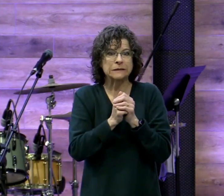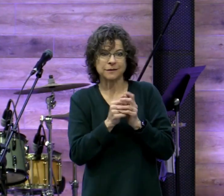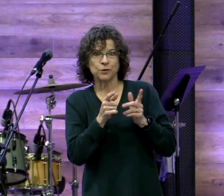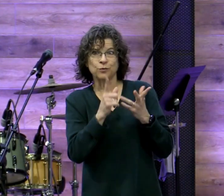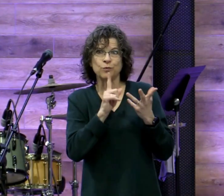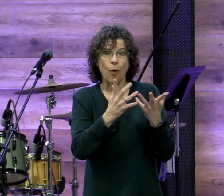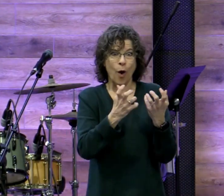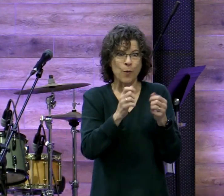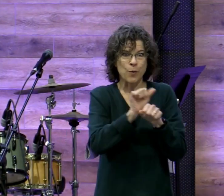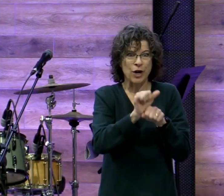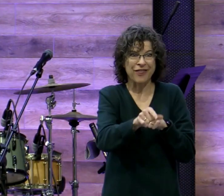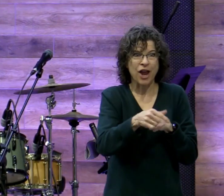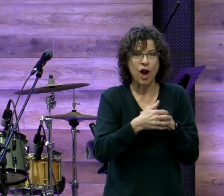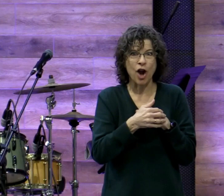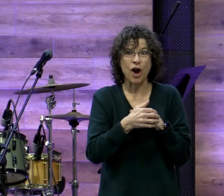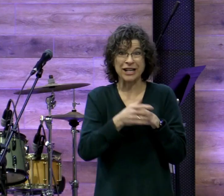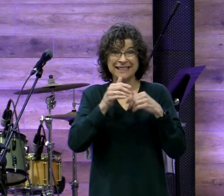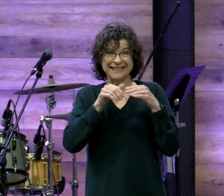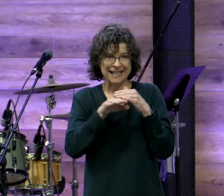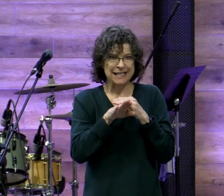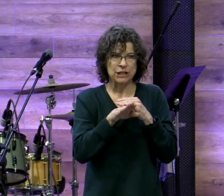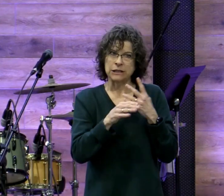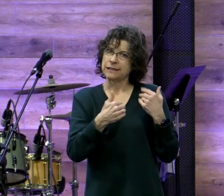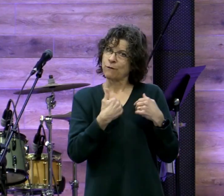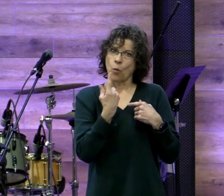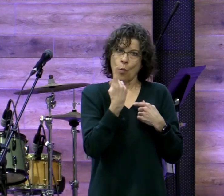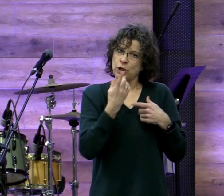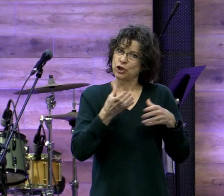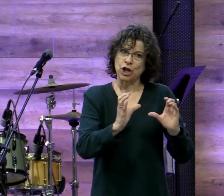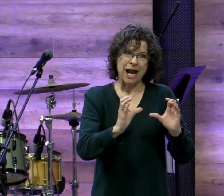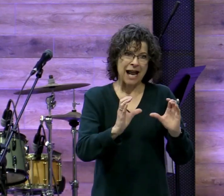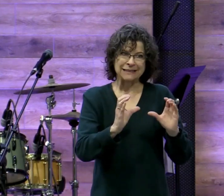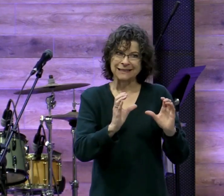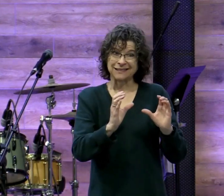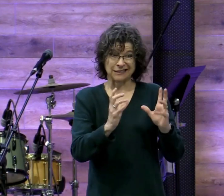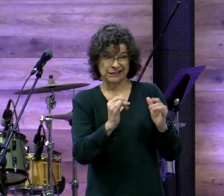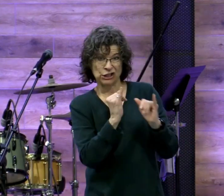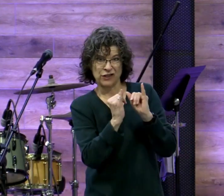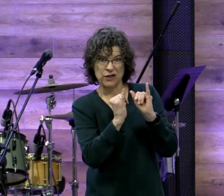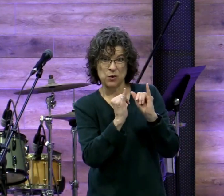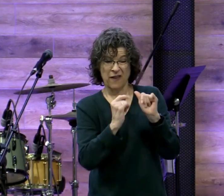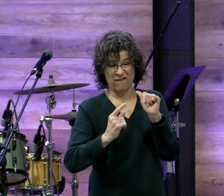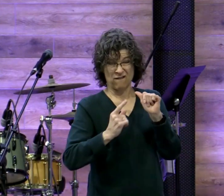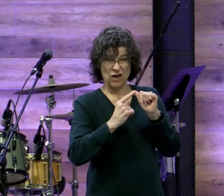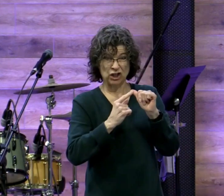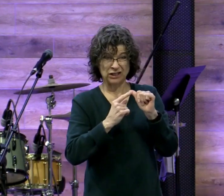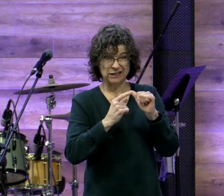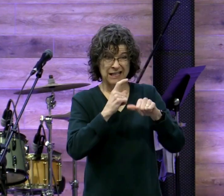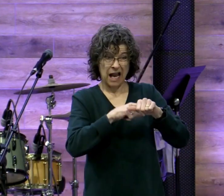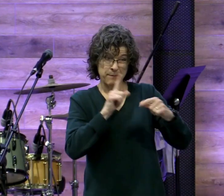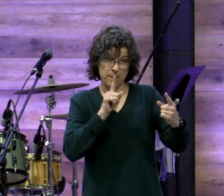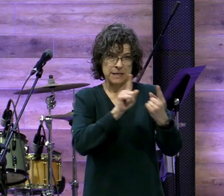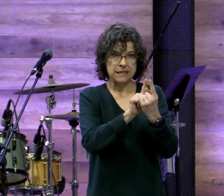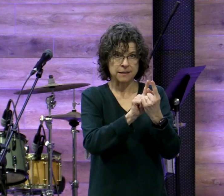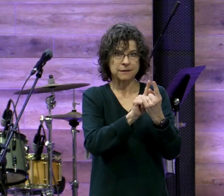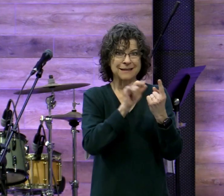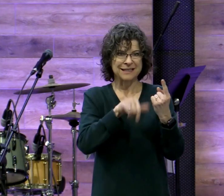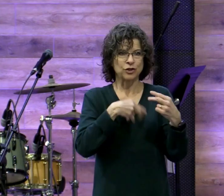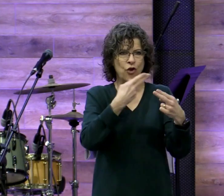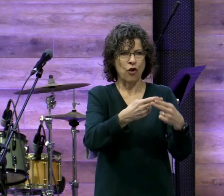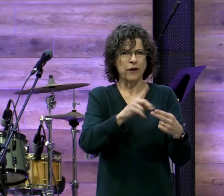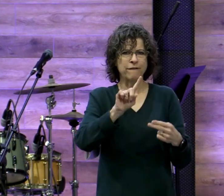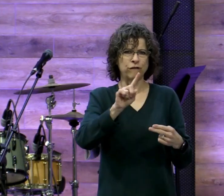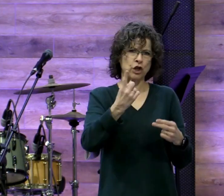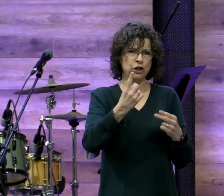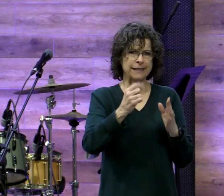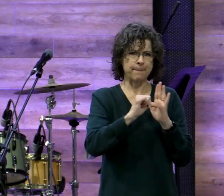want to work for, and you get one chance to make a first impression, right? First impressions are important,